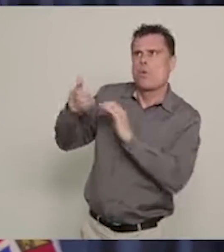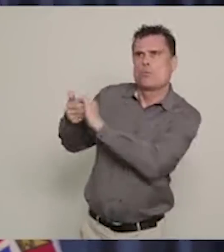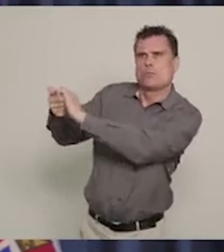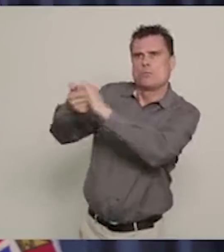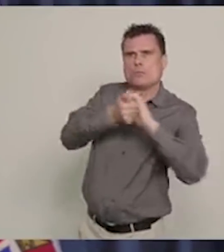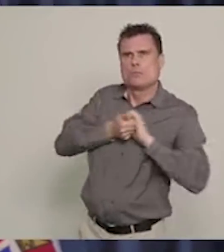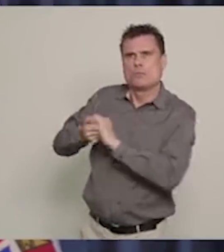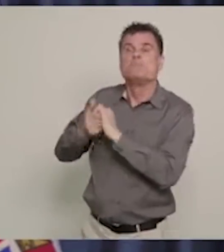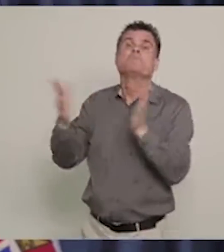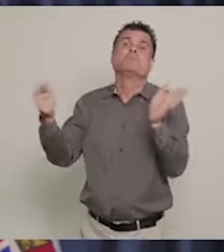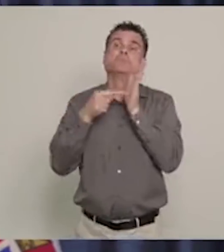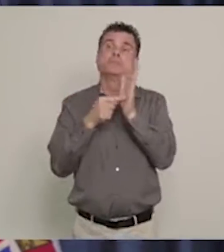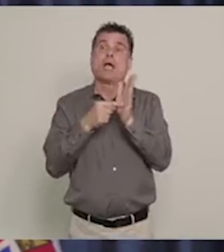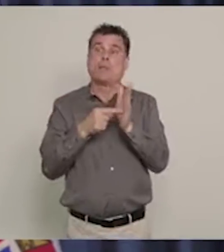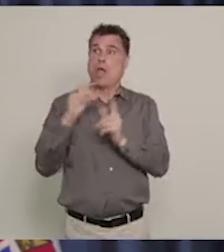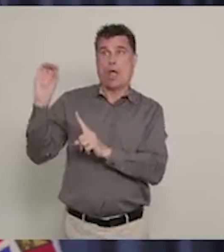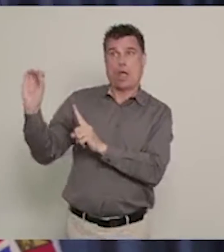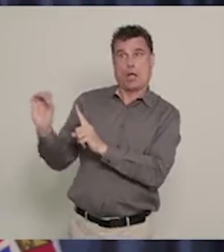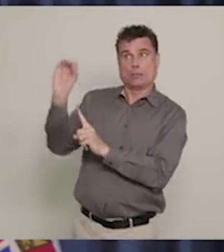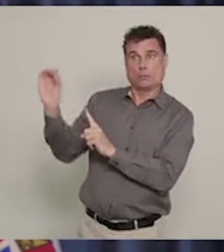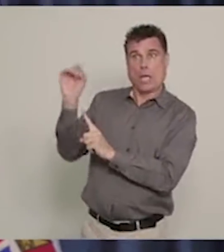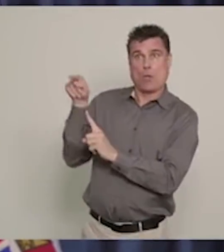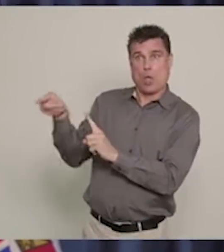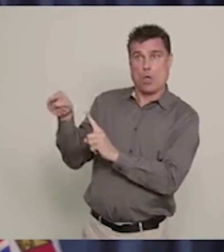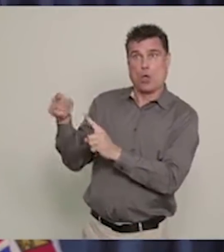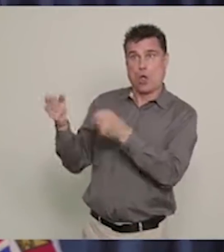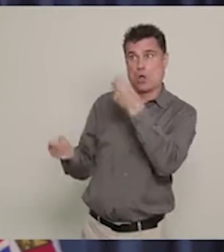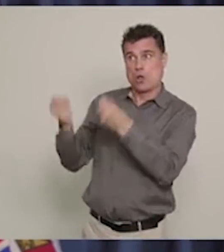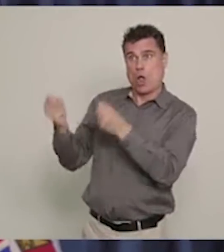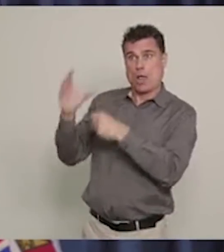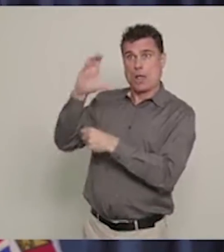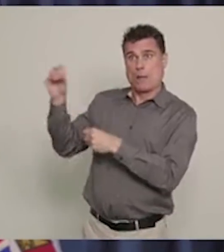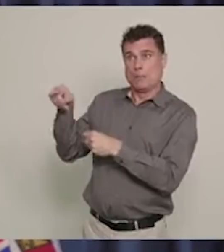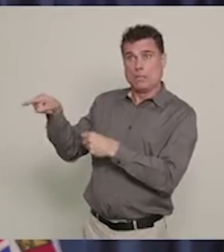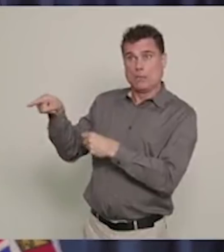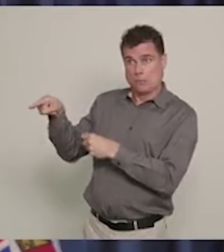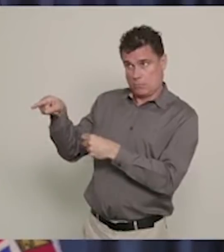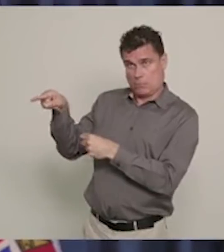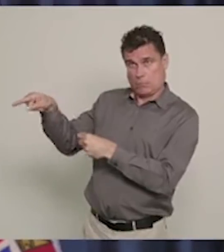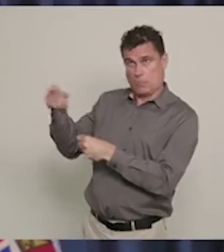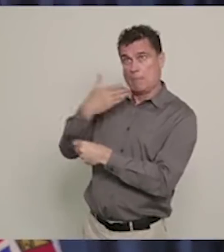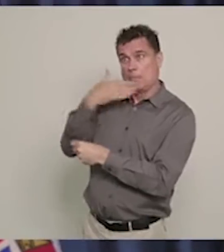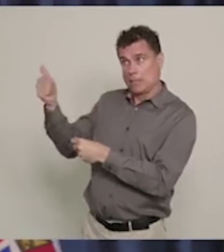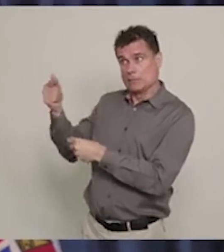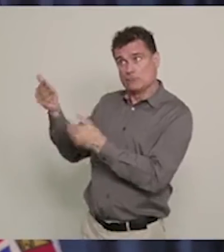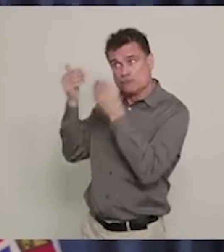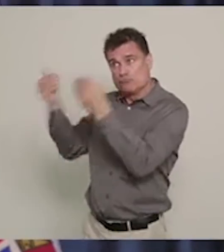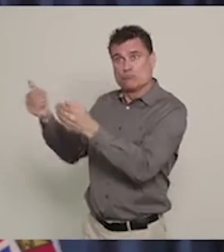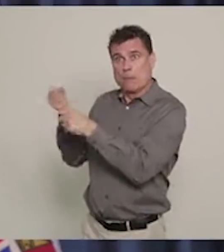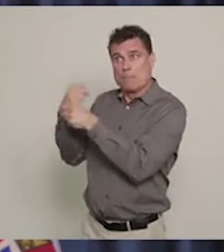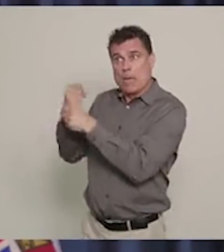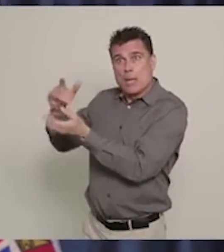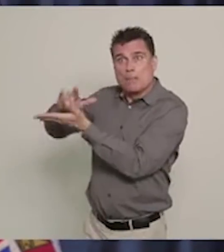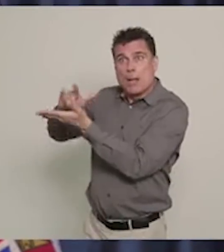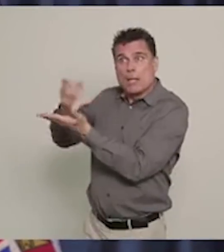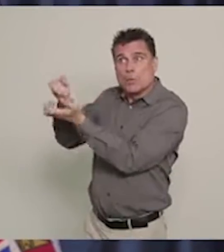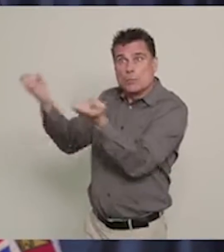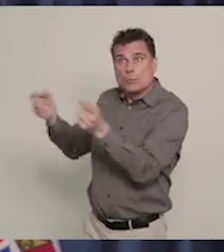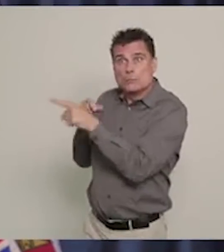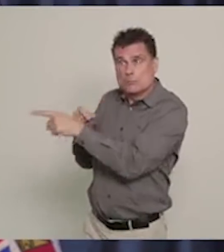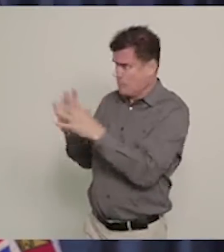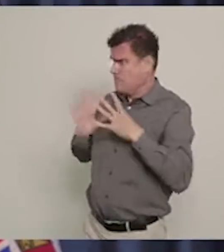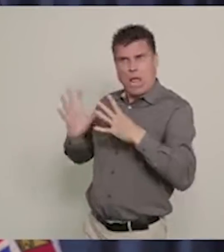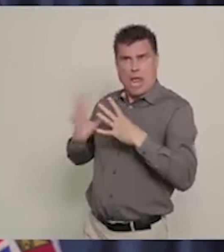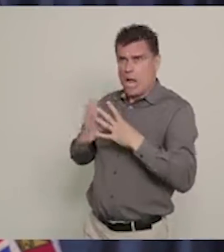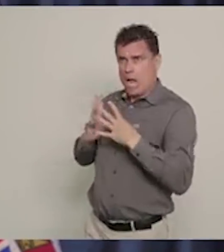together. And the federal government has been coordinating that very effectively. And again, to all of the watchers or viewers today, take comfort